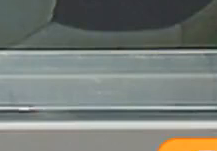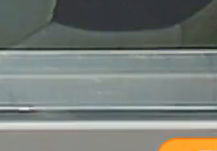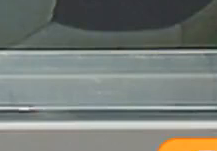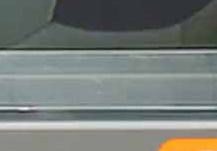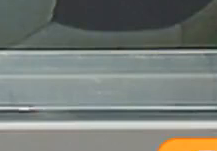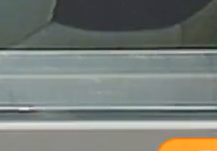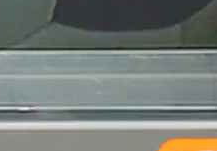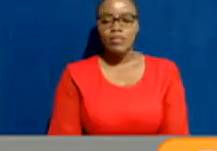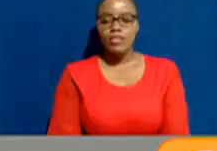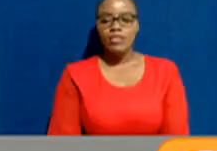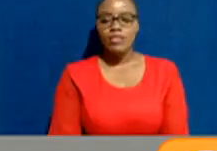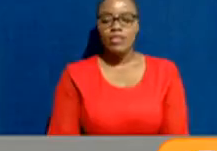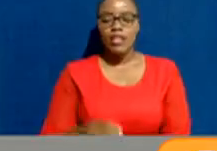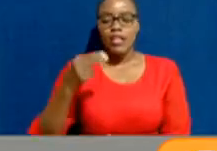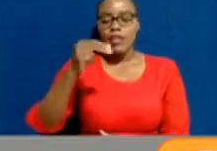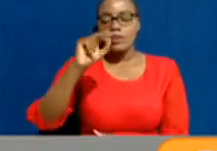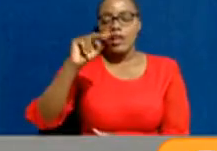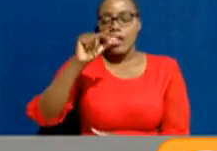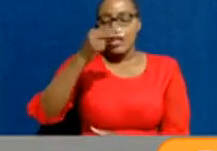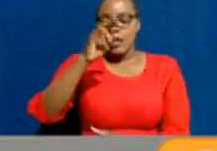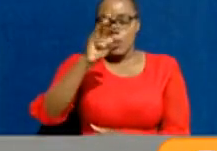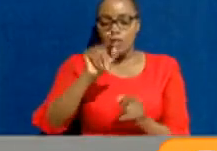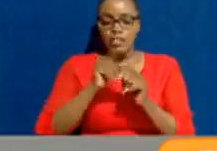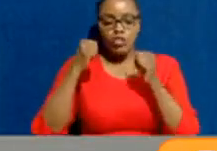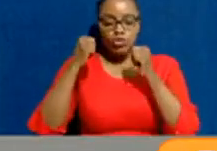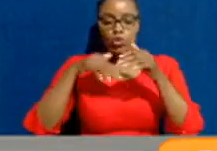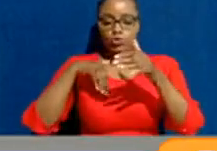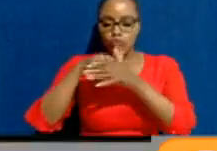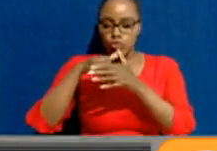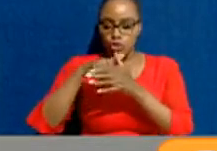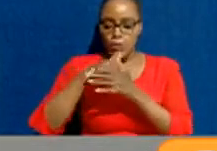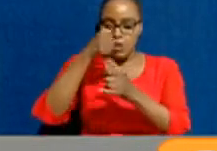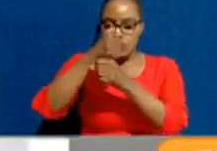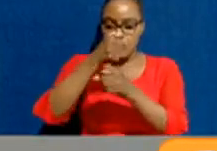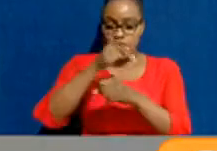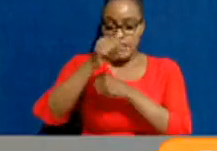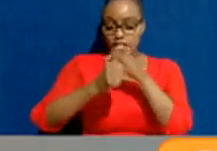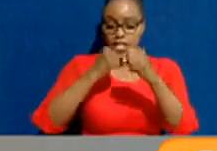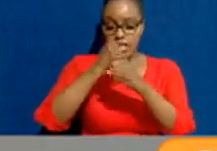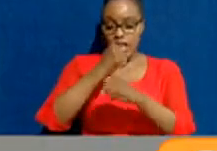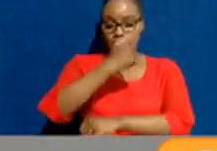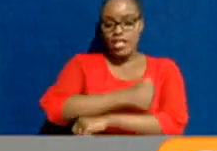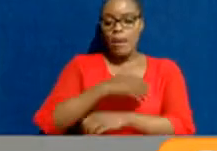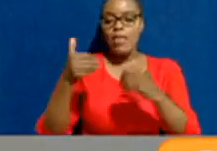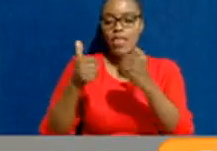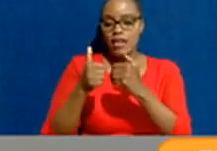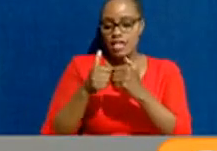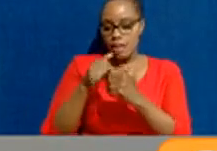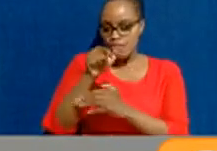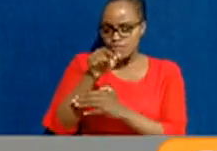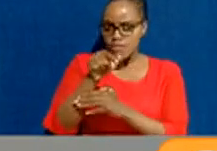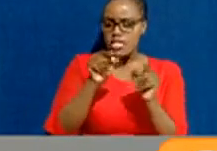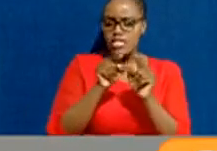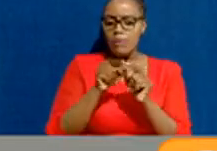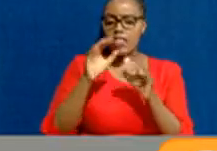Iwe Secondary School registered a strong performance in football during this year's school games, with the school's coach, Beldine